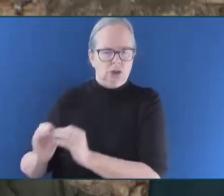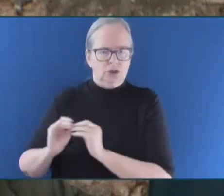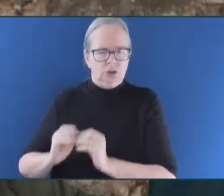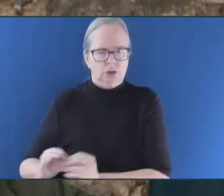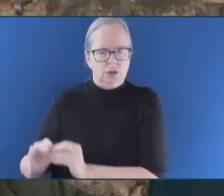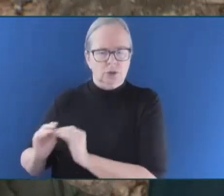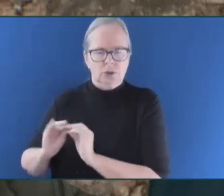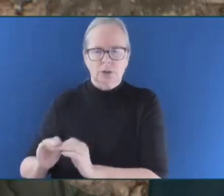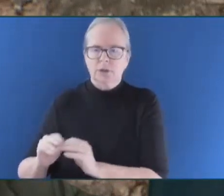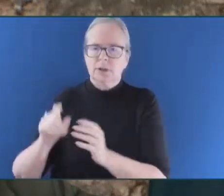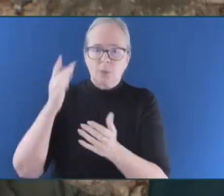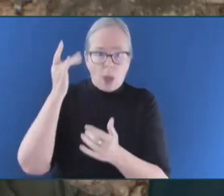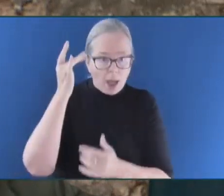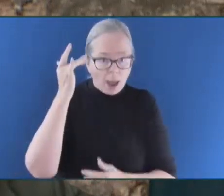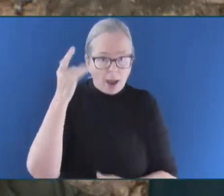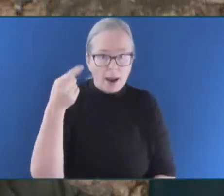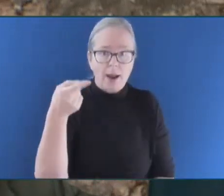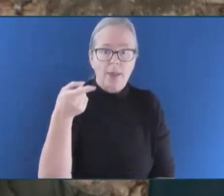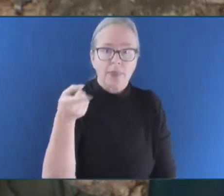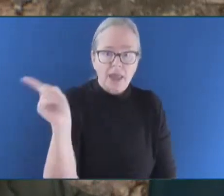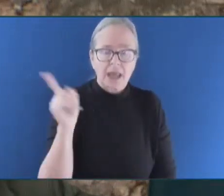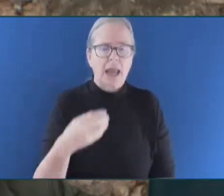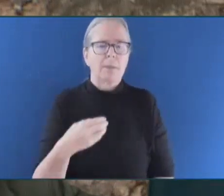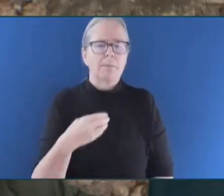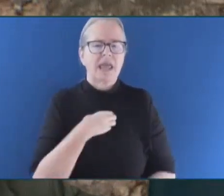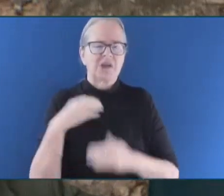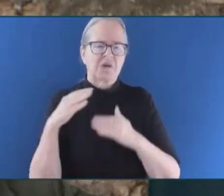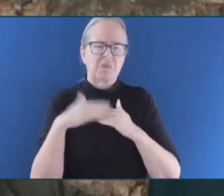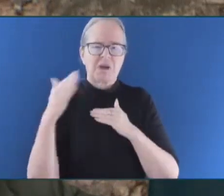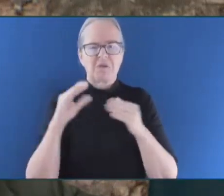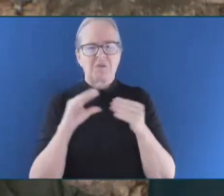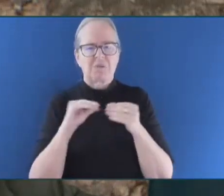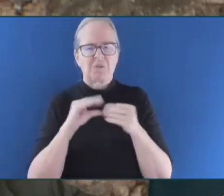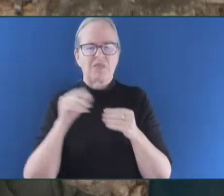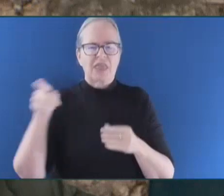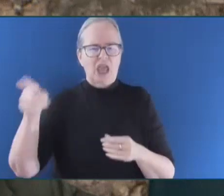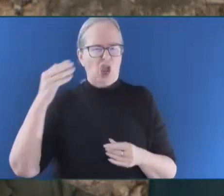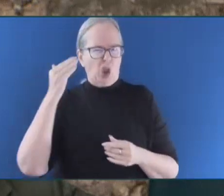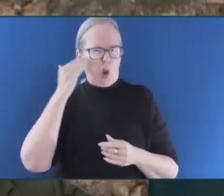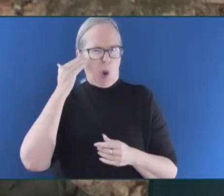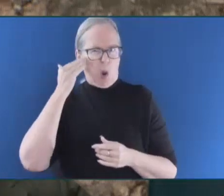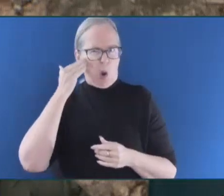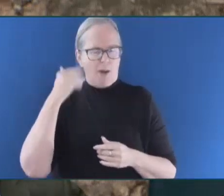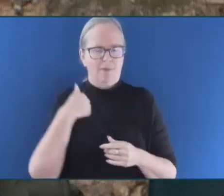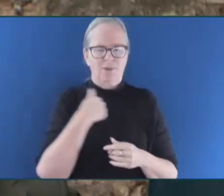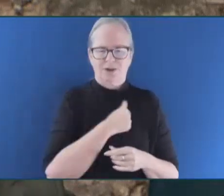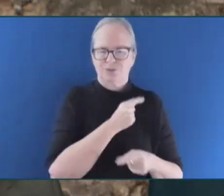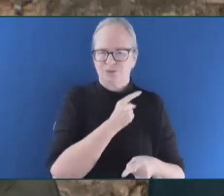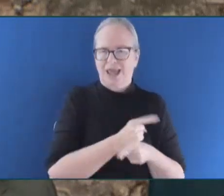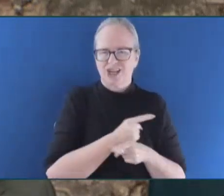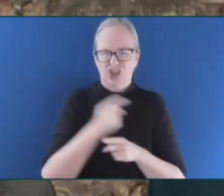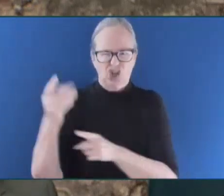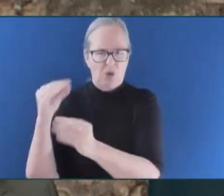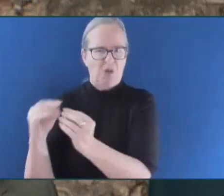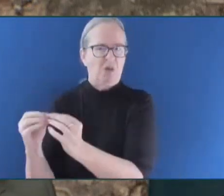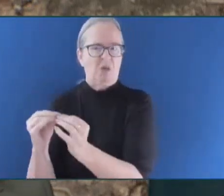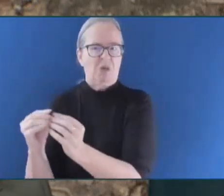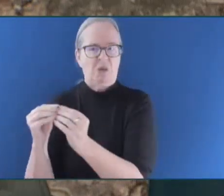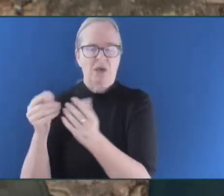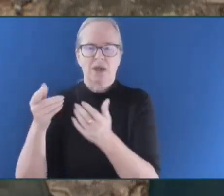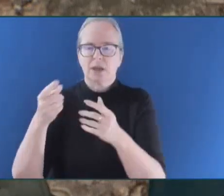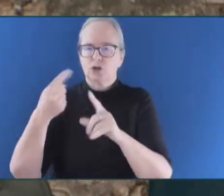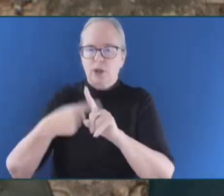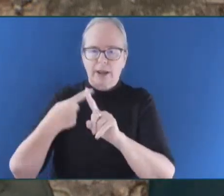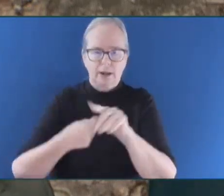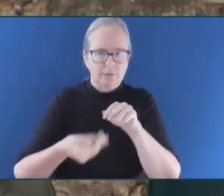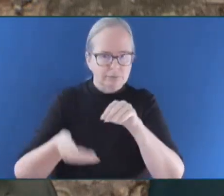too much. But, Thank you. We've capped rental increases below the inflation rate because we